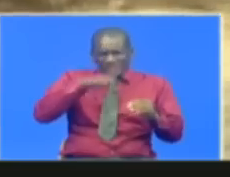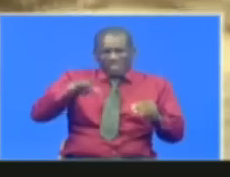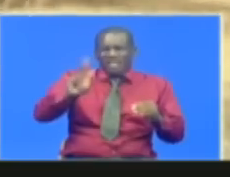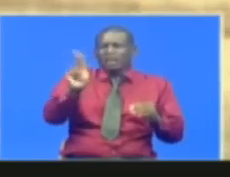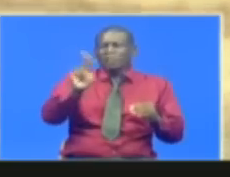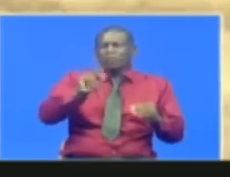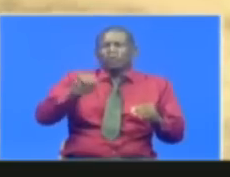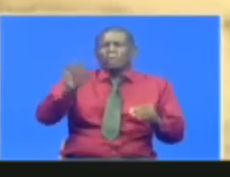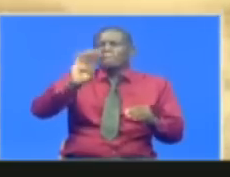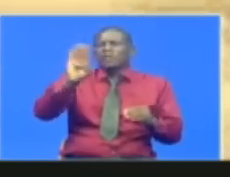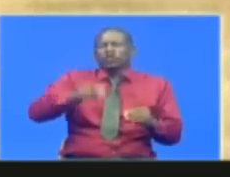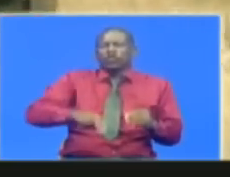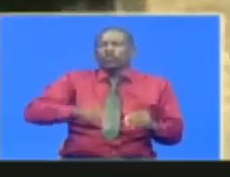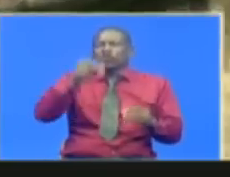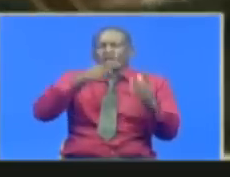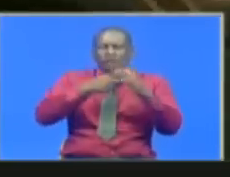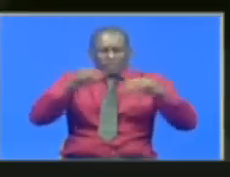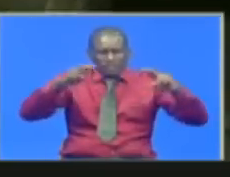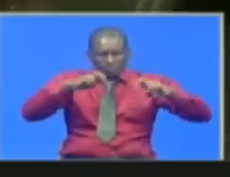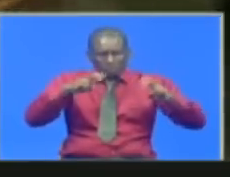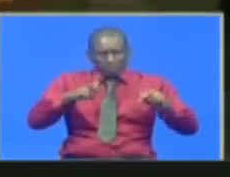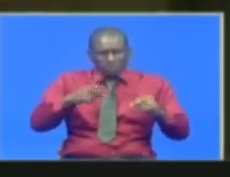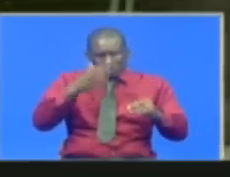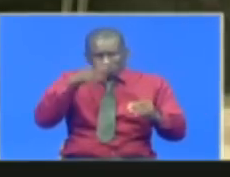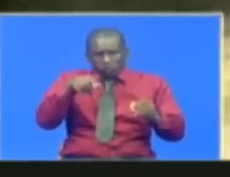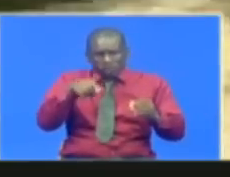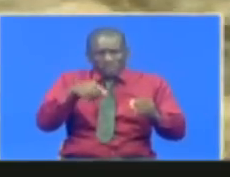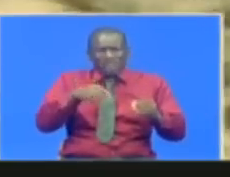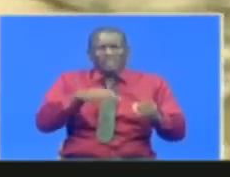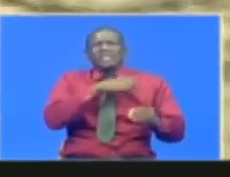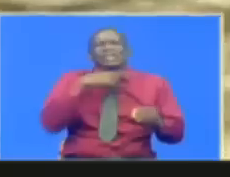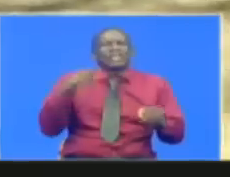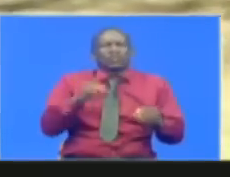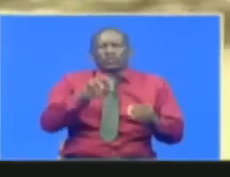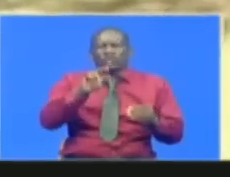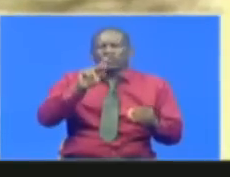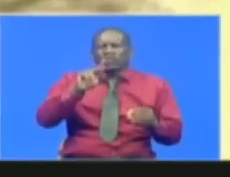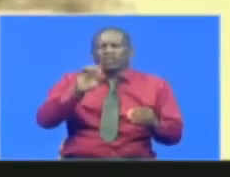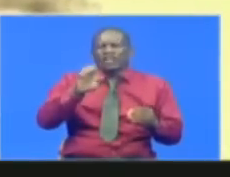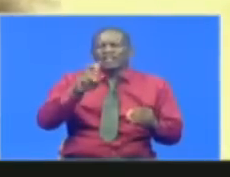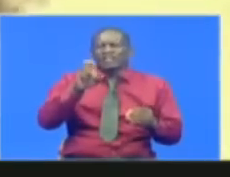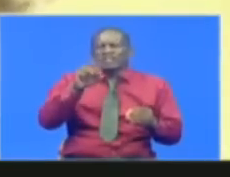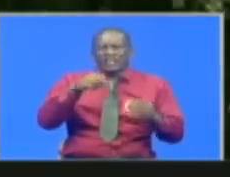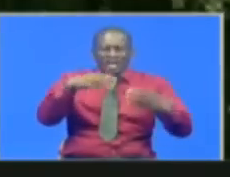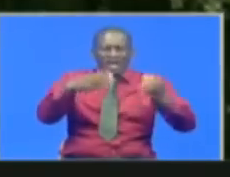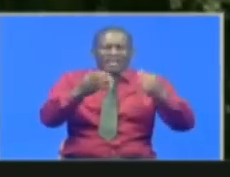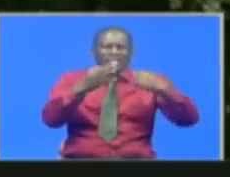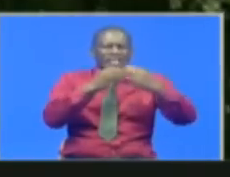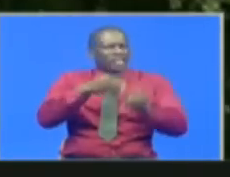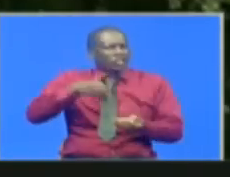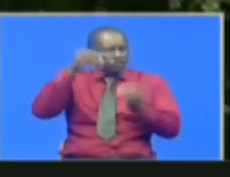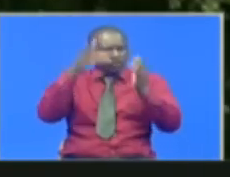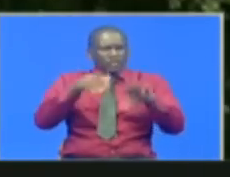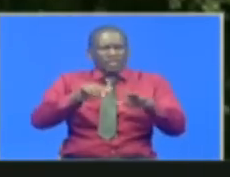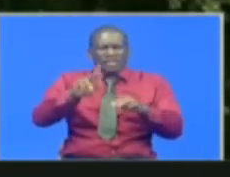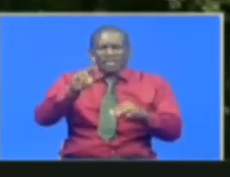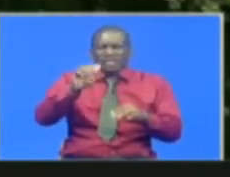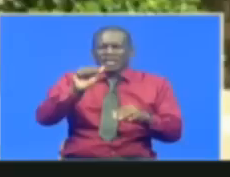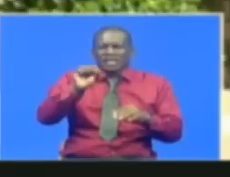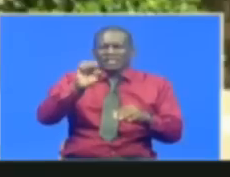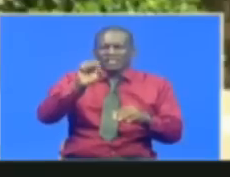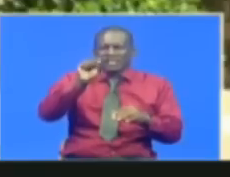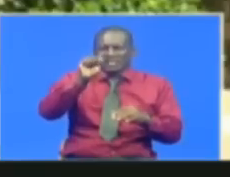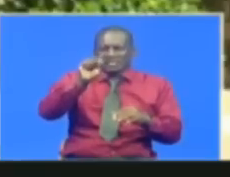North, have started investigation into the horrid murder of Kevin Bowen, a standard 8 pupil at the Kasesia Primary